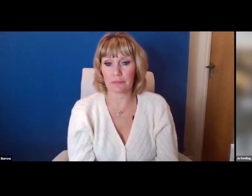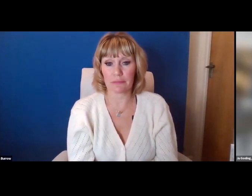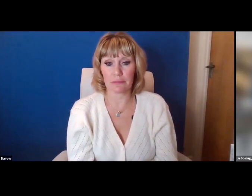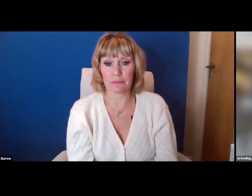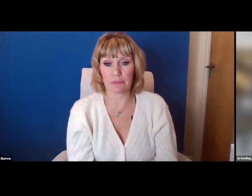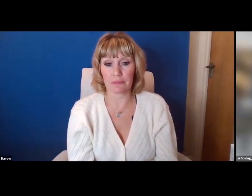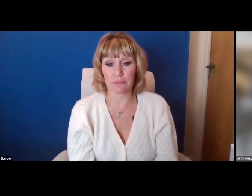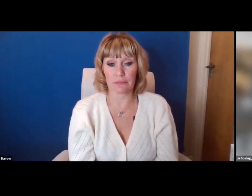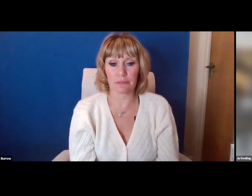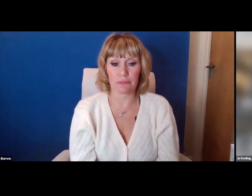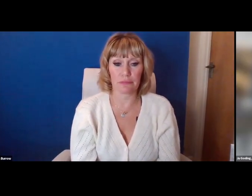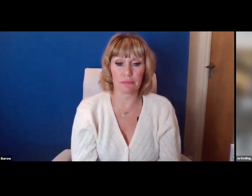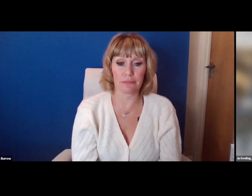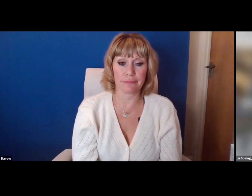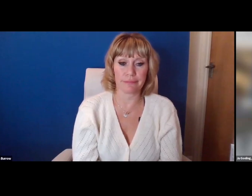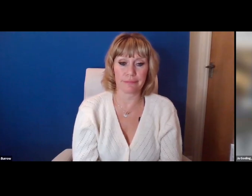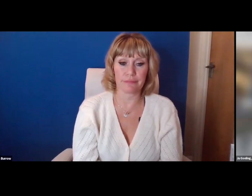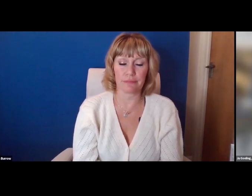So,